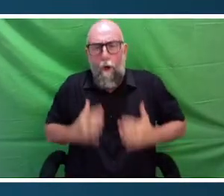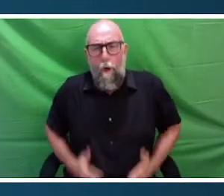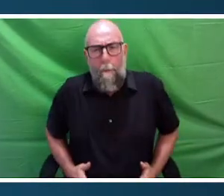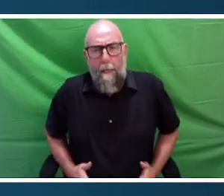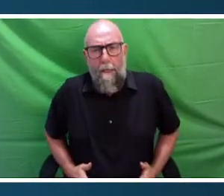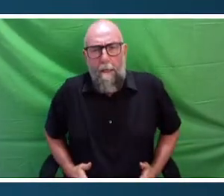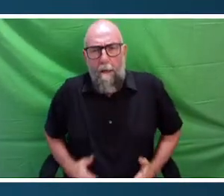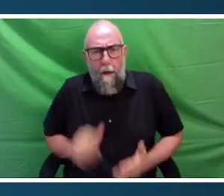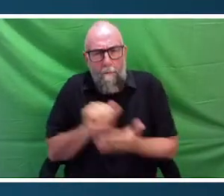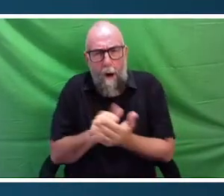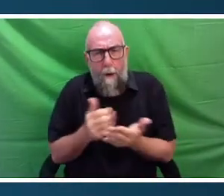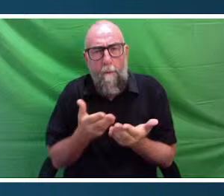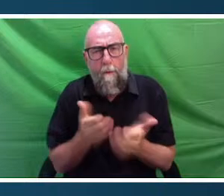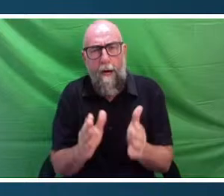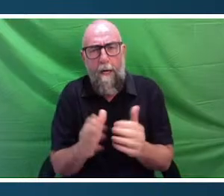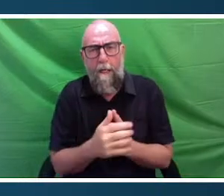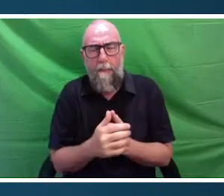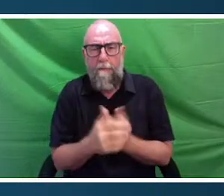talk today.